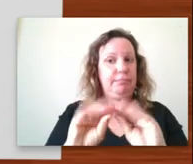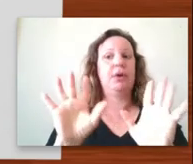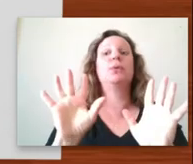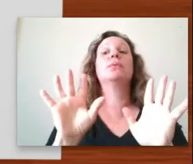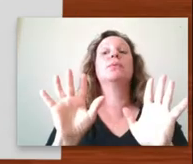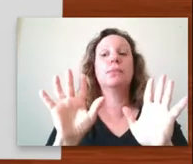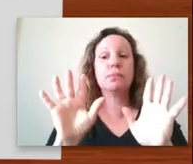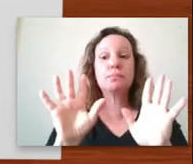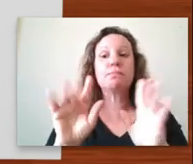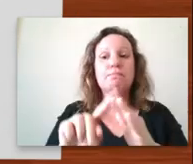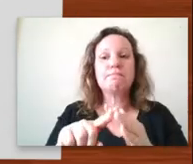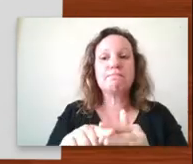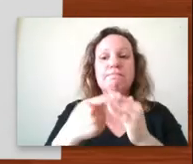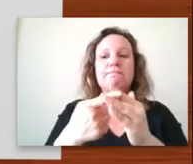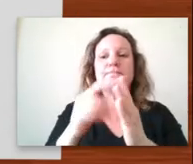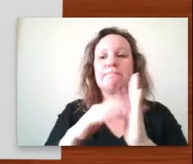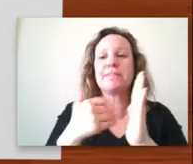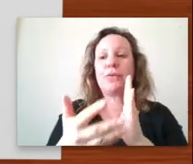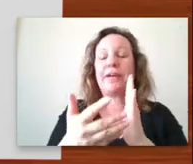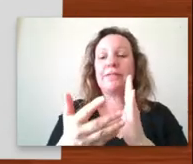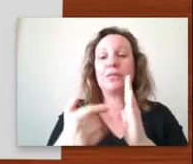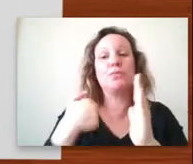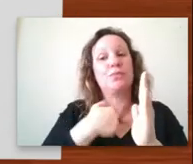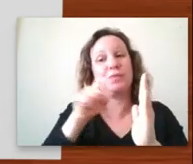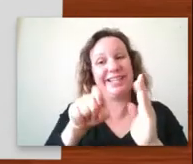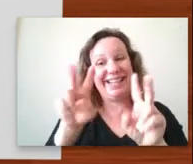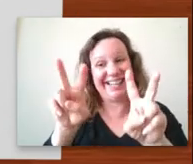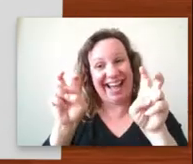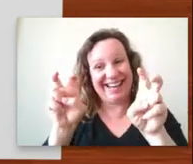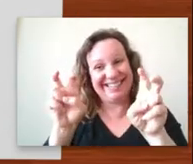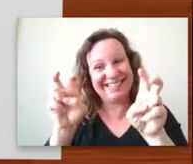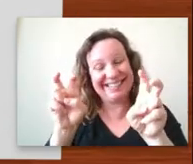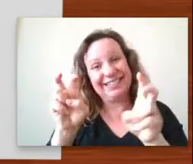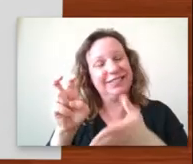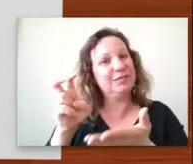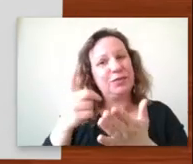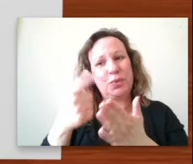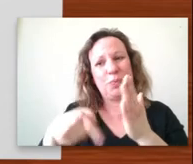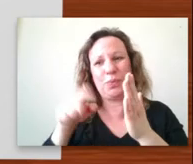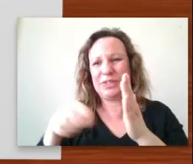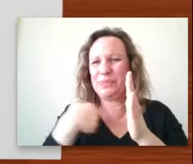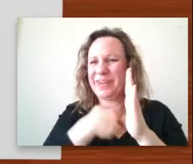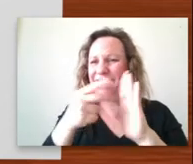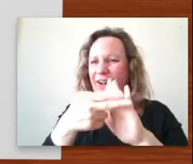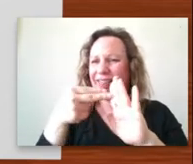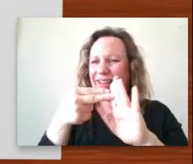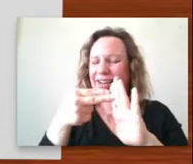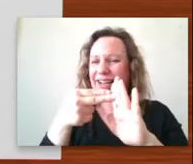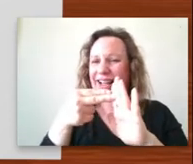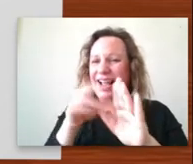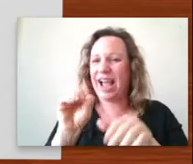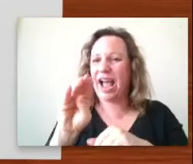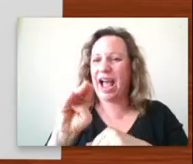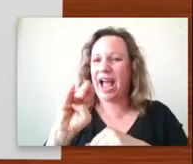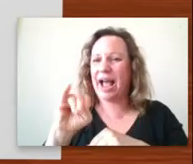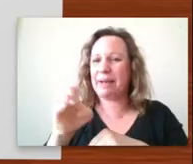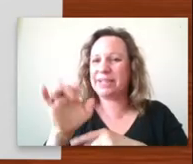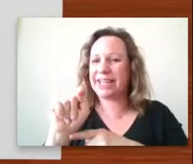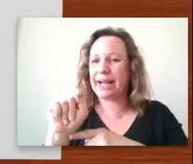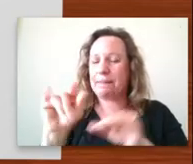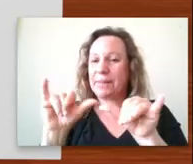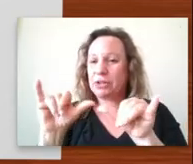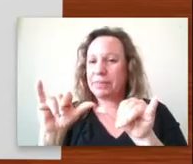To start out the graph, we first need a title. What do you think we should call this line plot? Object measurements or colors?